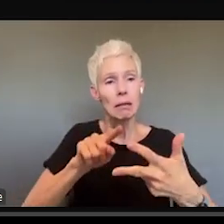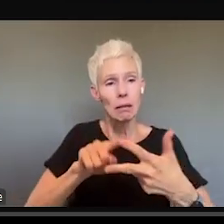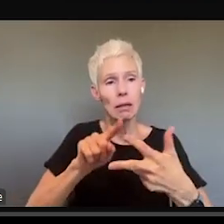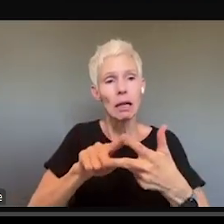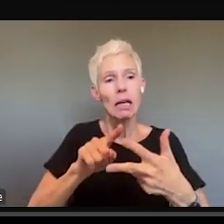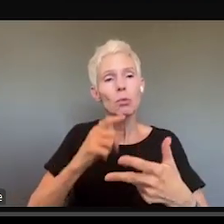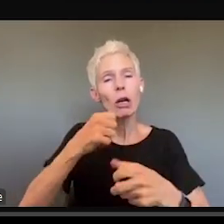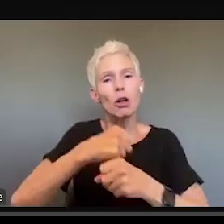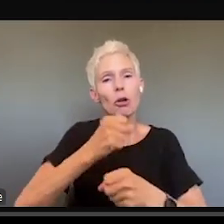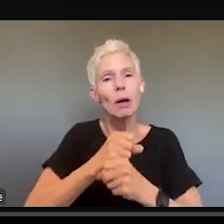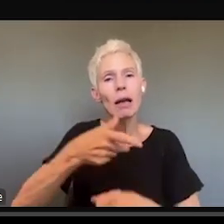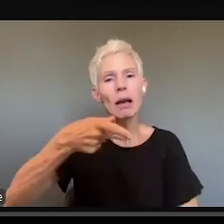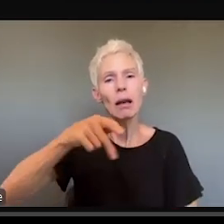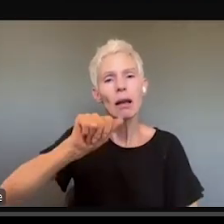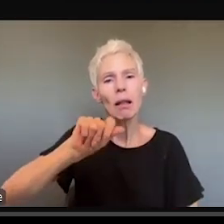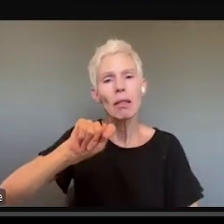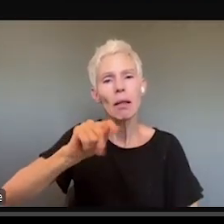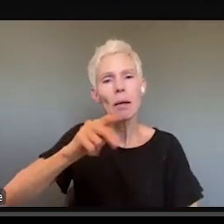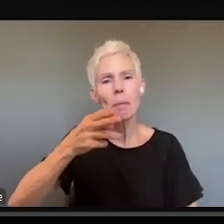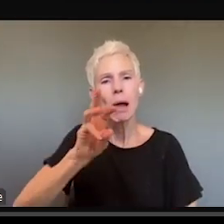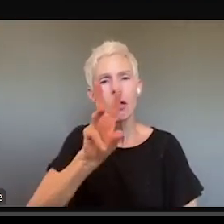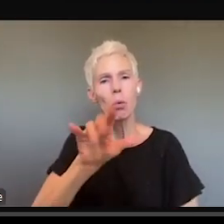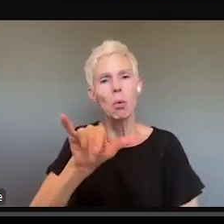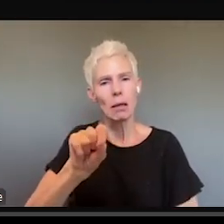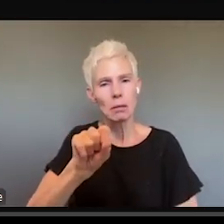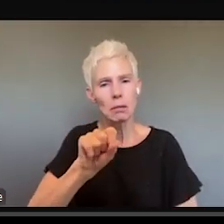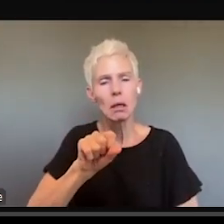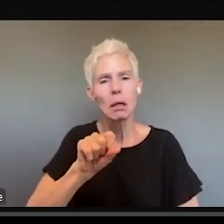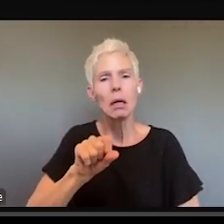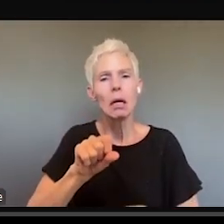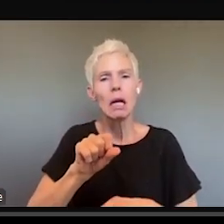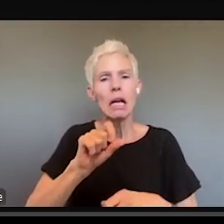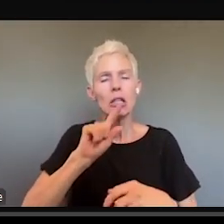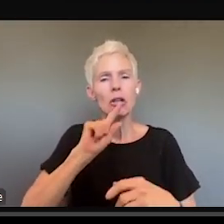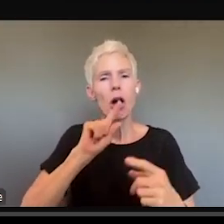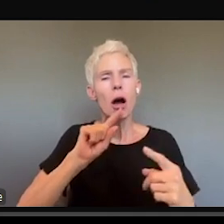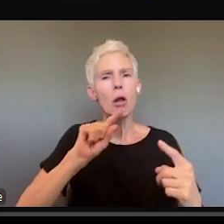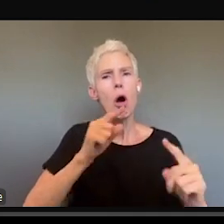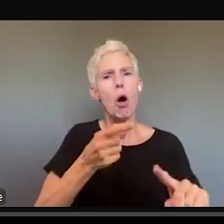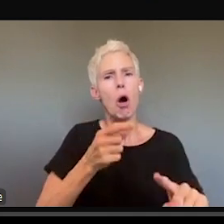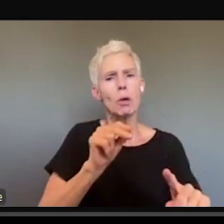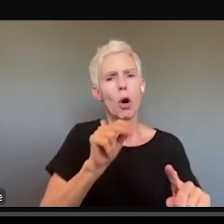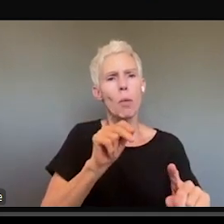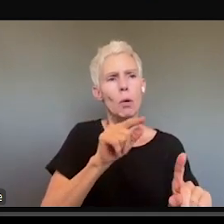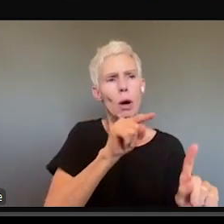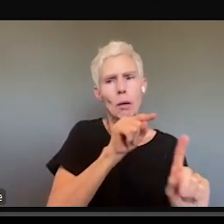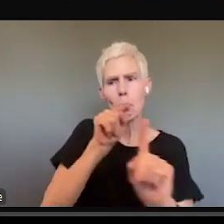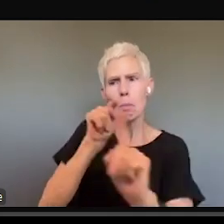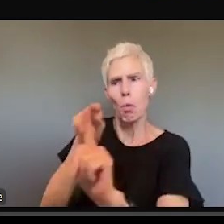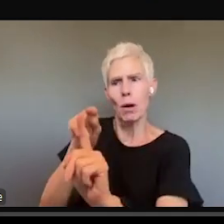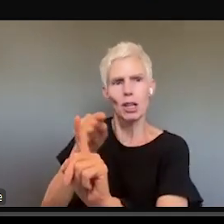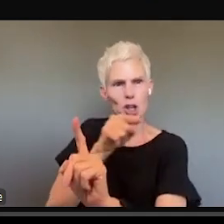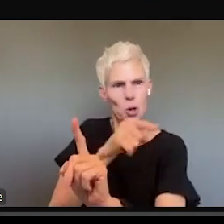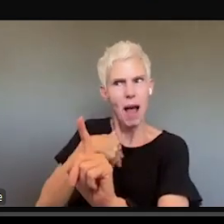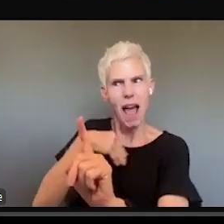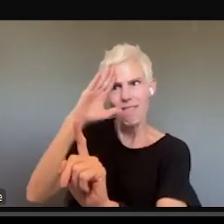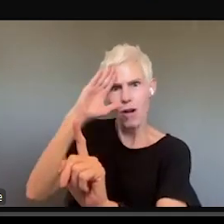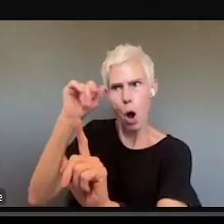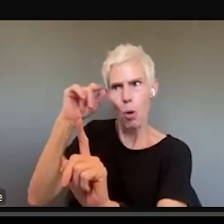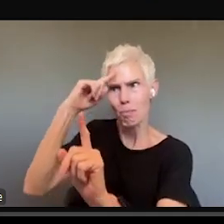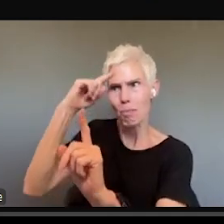pathways. It's about not just averting harm, it's about pointing people towards that hope. And